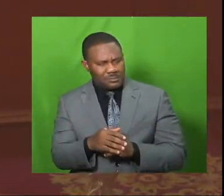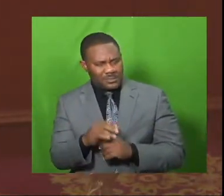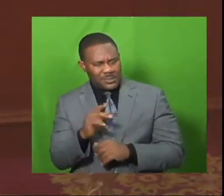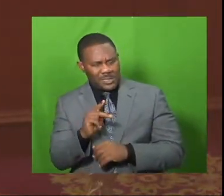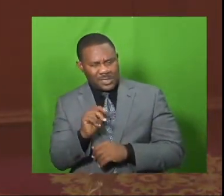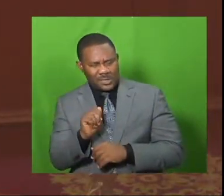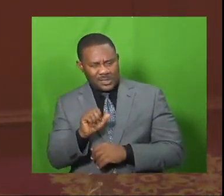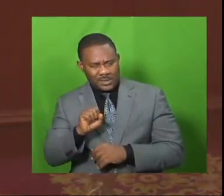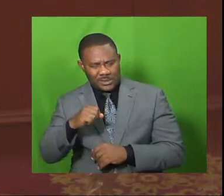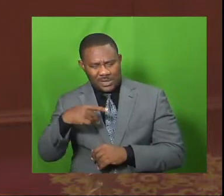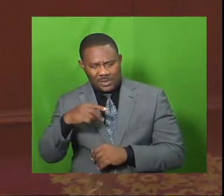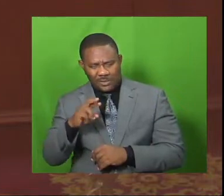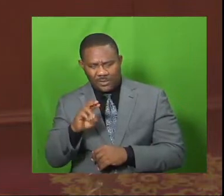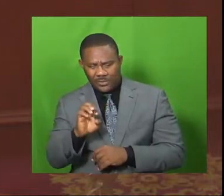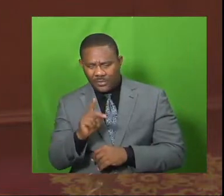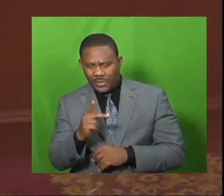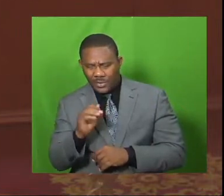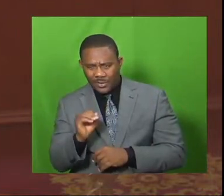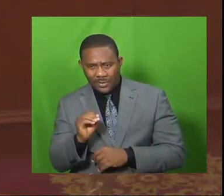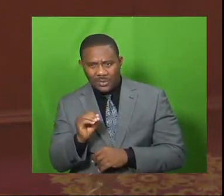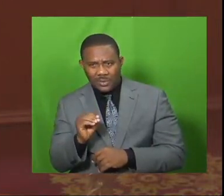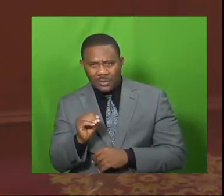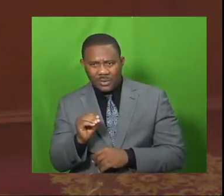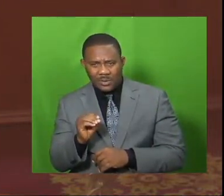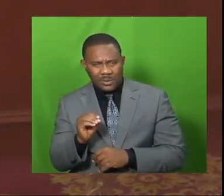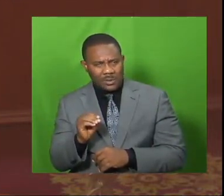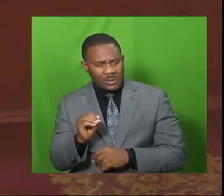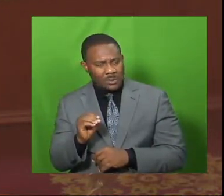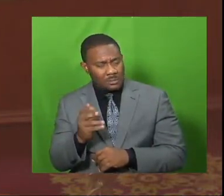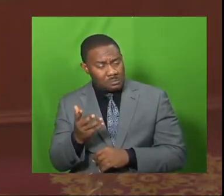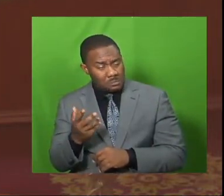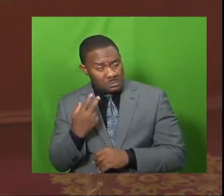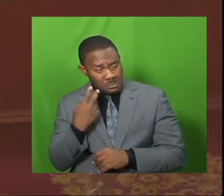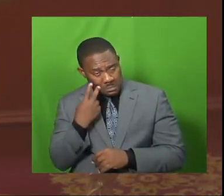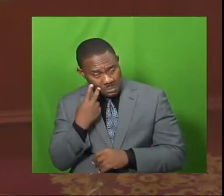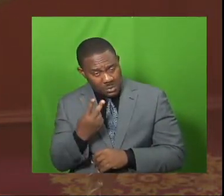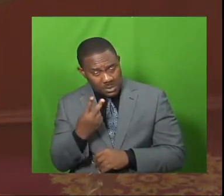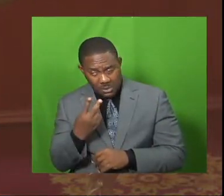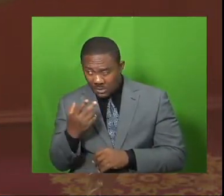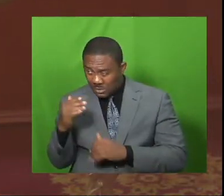paint Casapreco factories and name it one district, one factory?